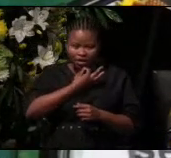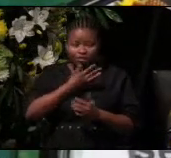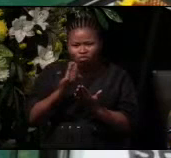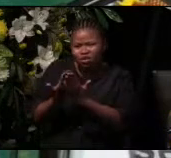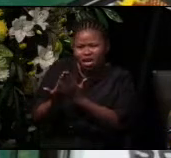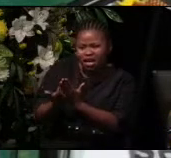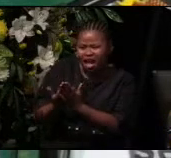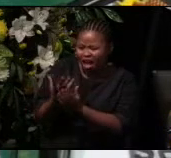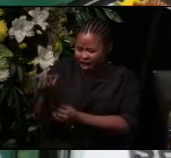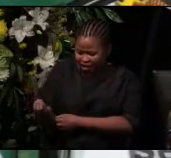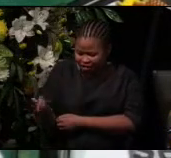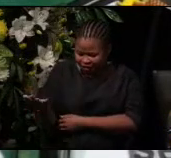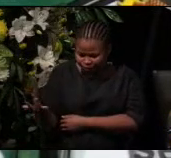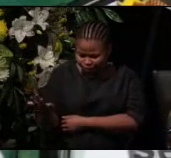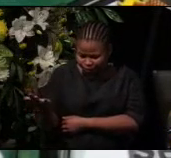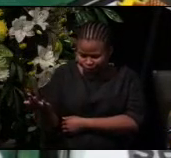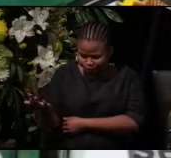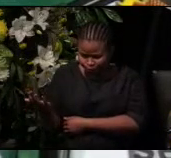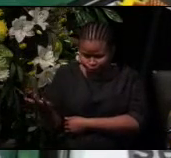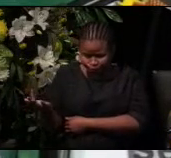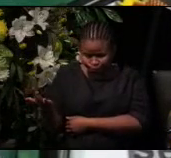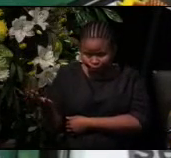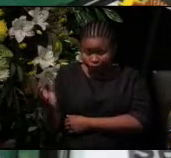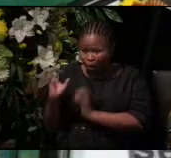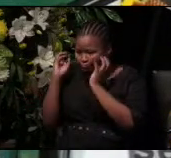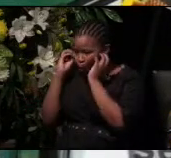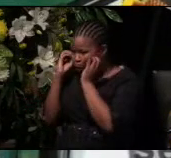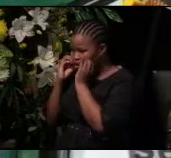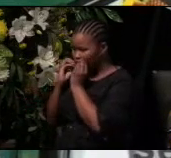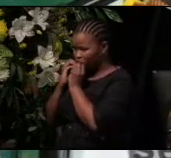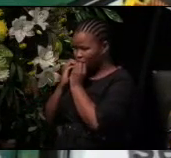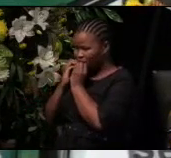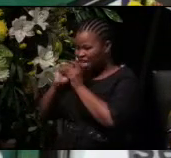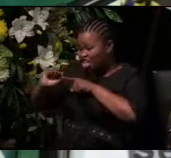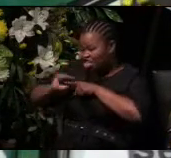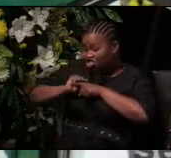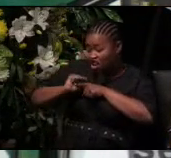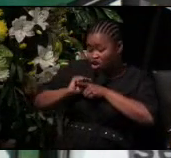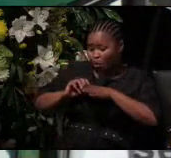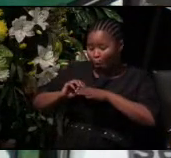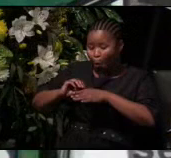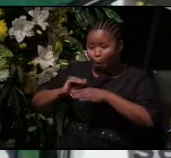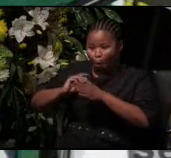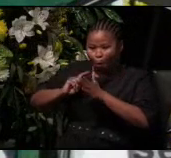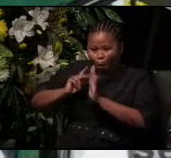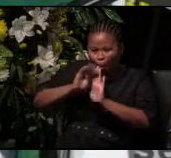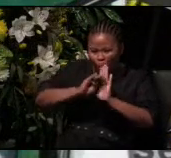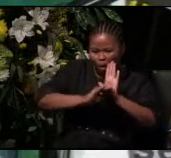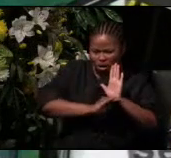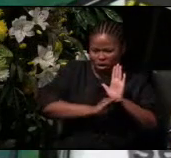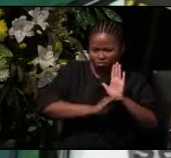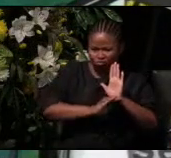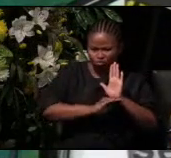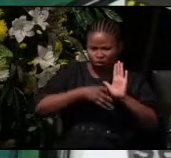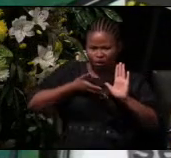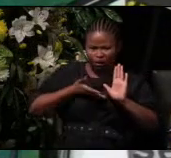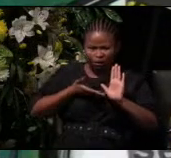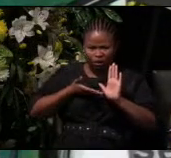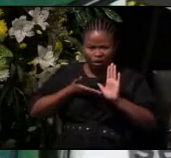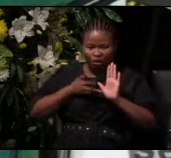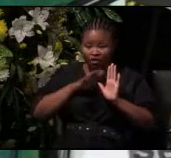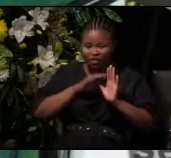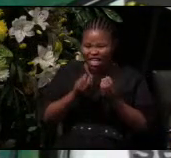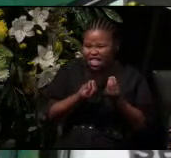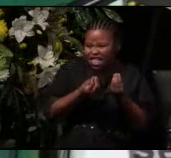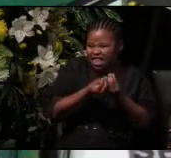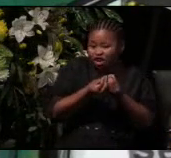we could even have uh Moses Cortana training program to produce the type of the